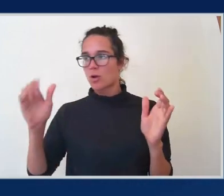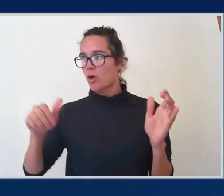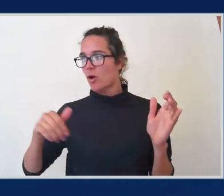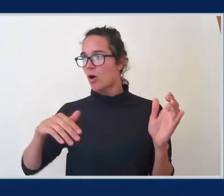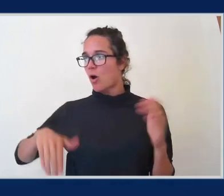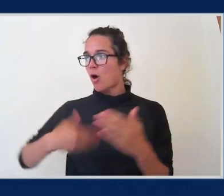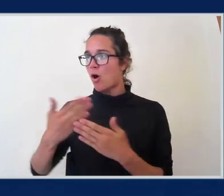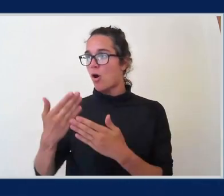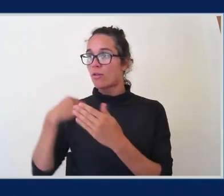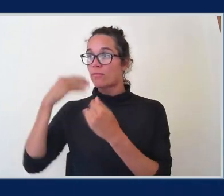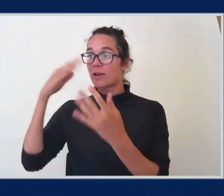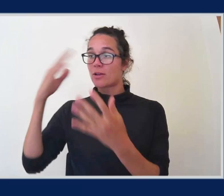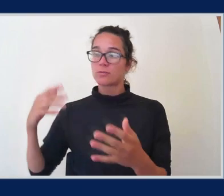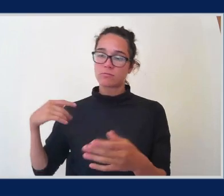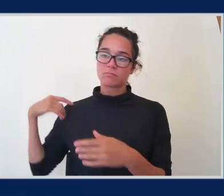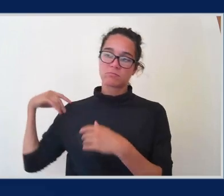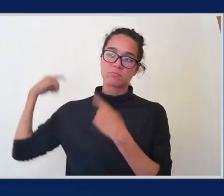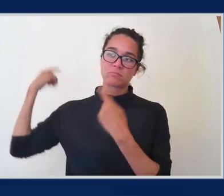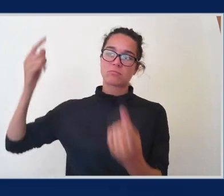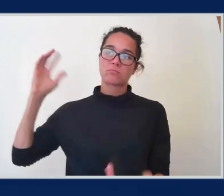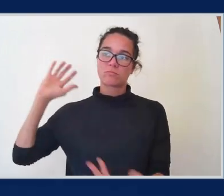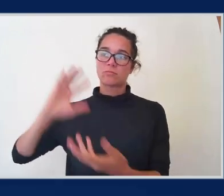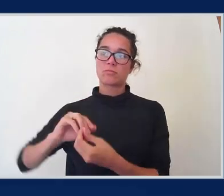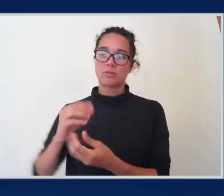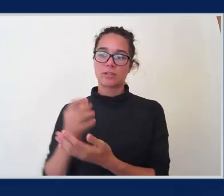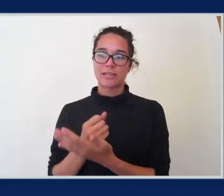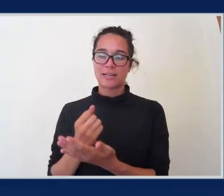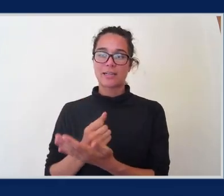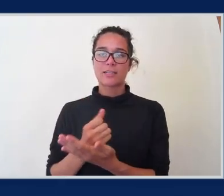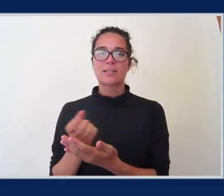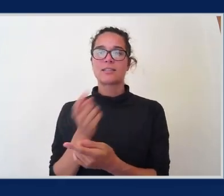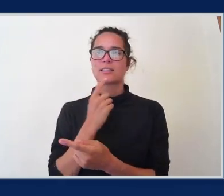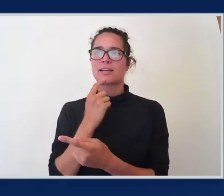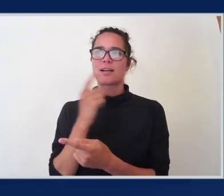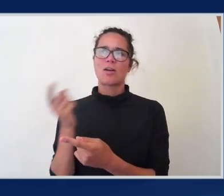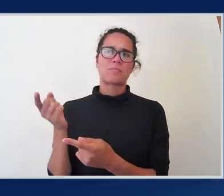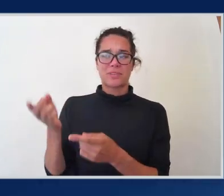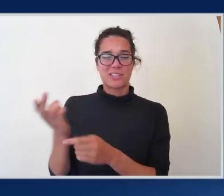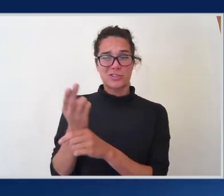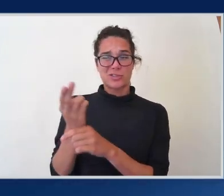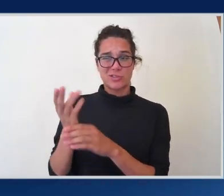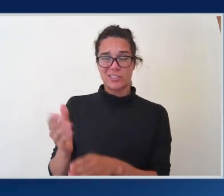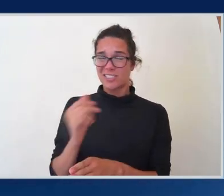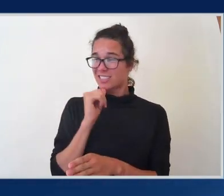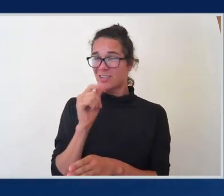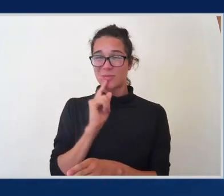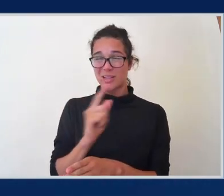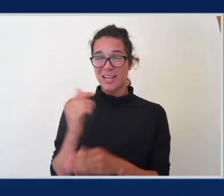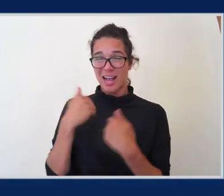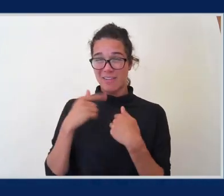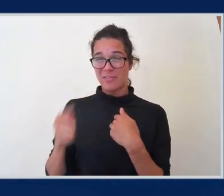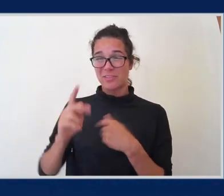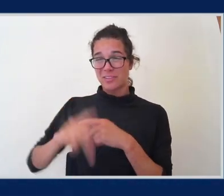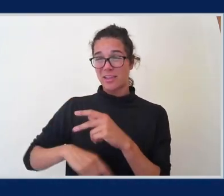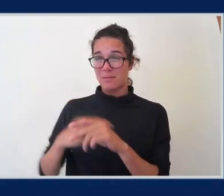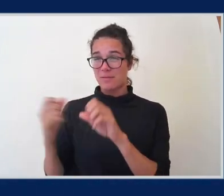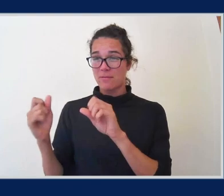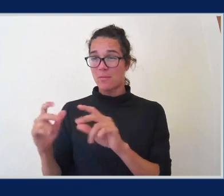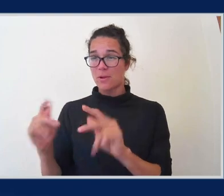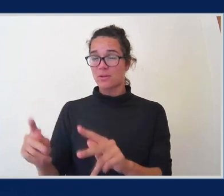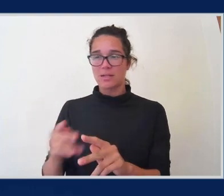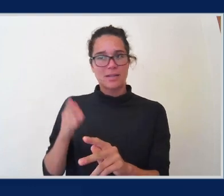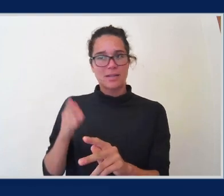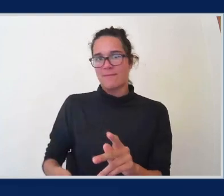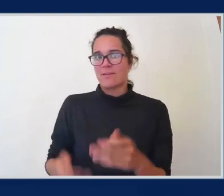we've collected, where, hey, this dev user doesn't necessarily have these types of permissions and has never had these